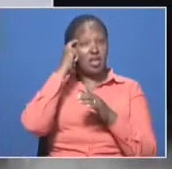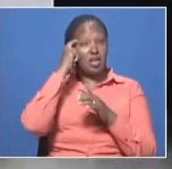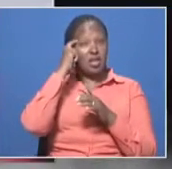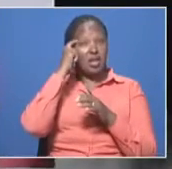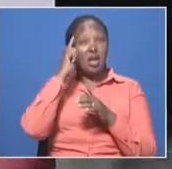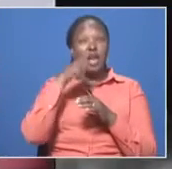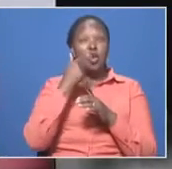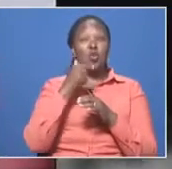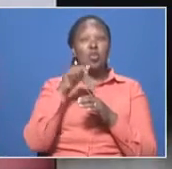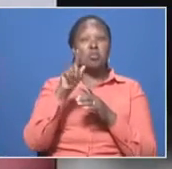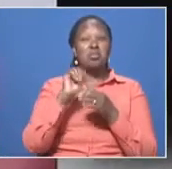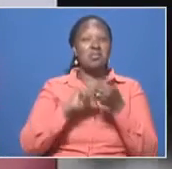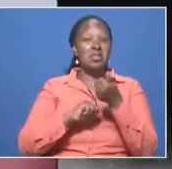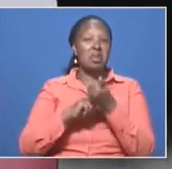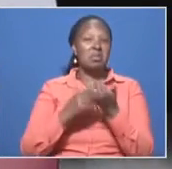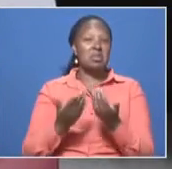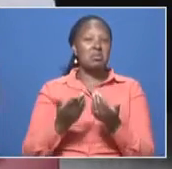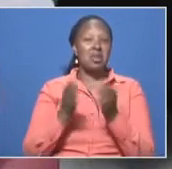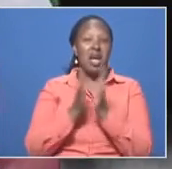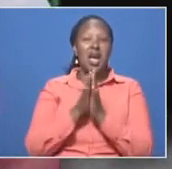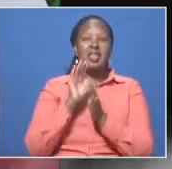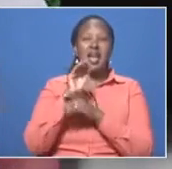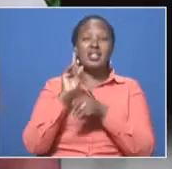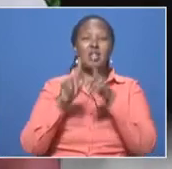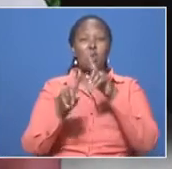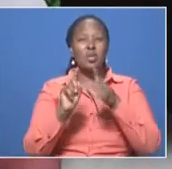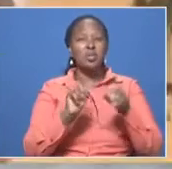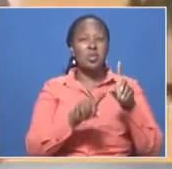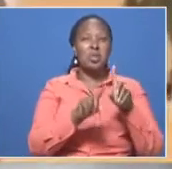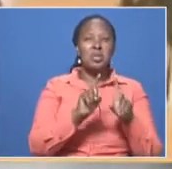characters are, right? And they ask questions. So